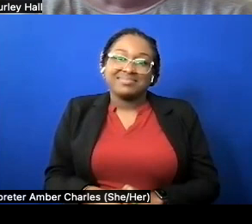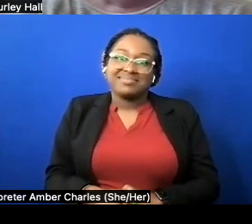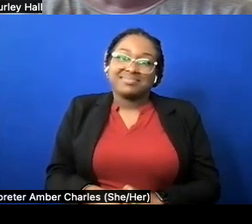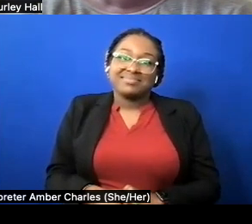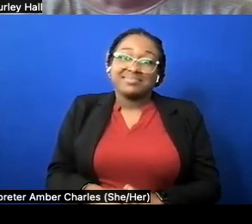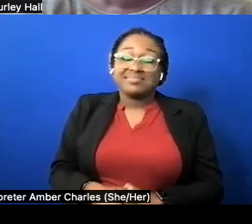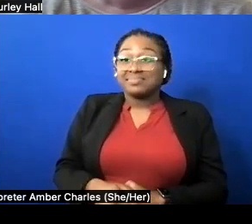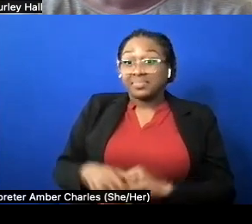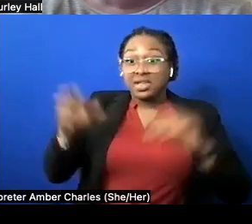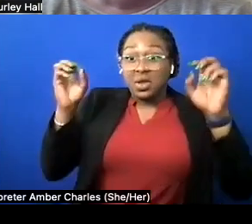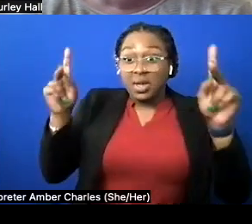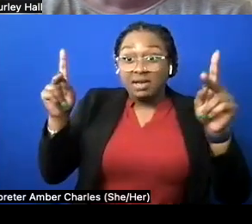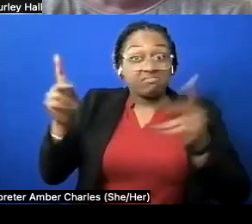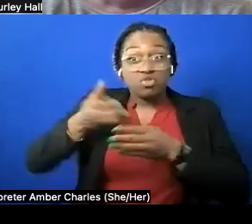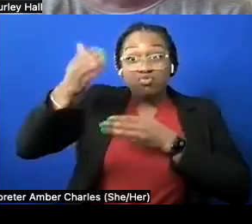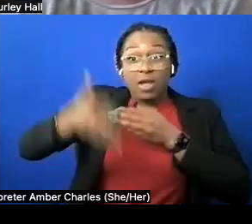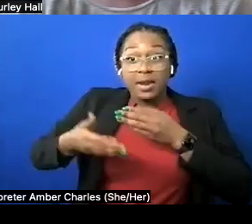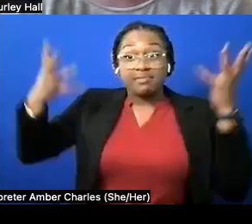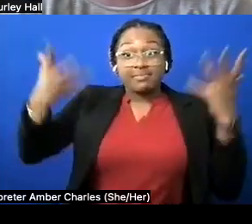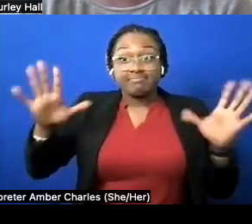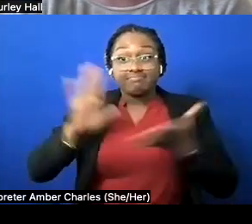Okay, just wrap it up.